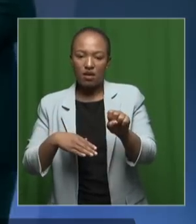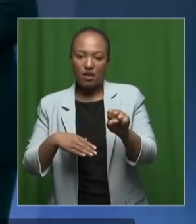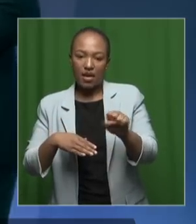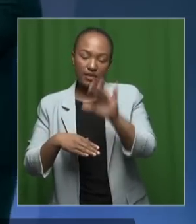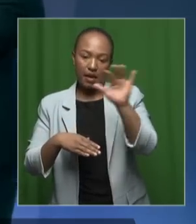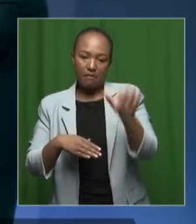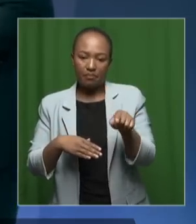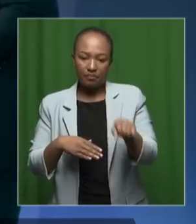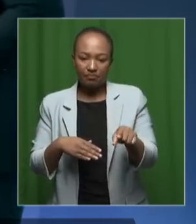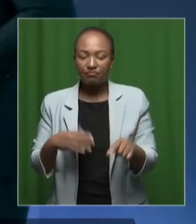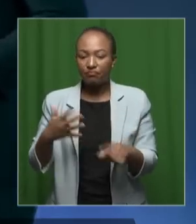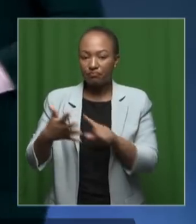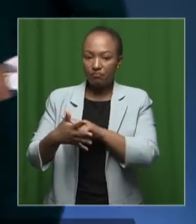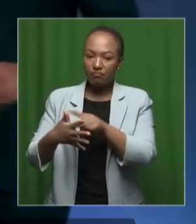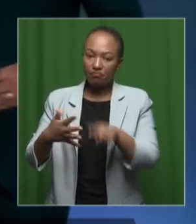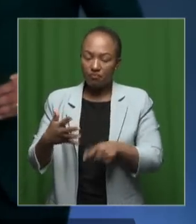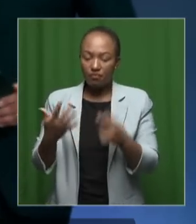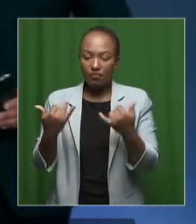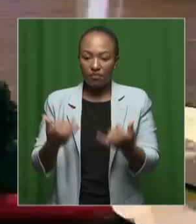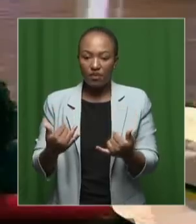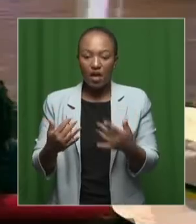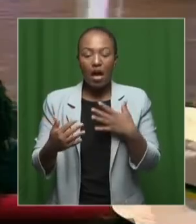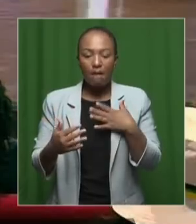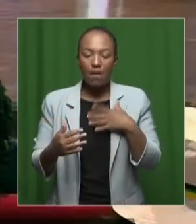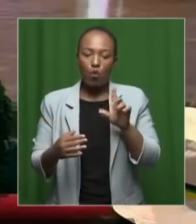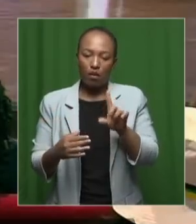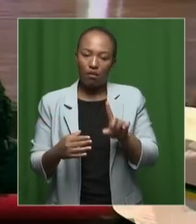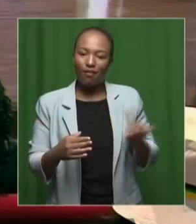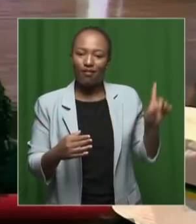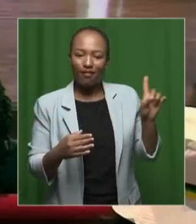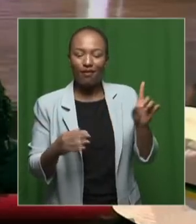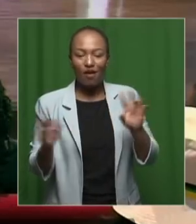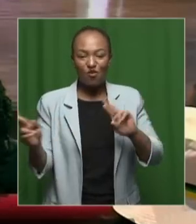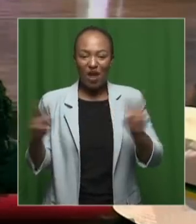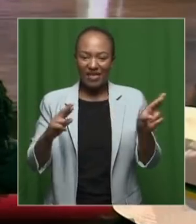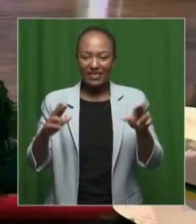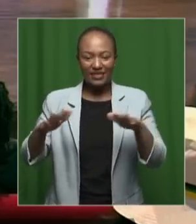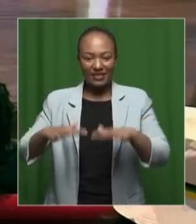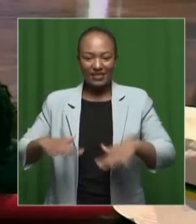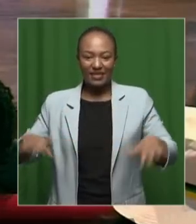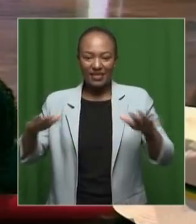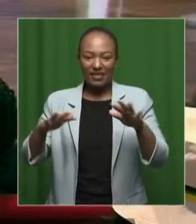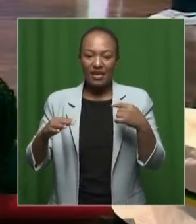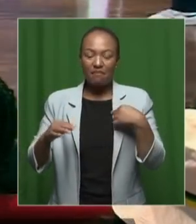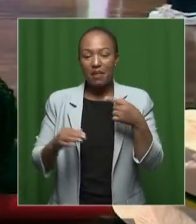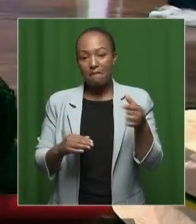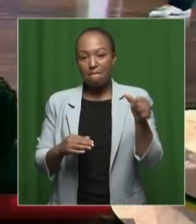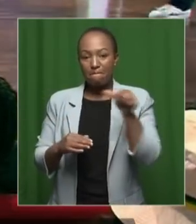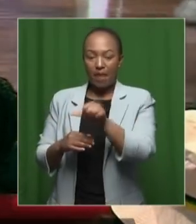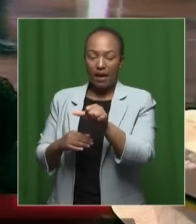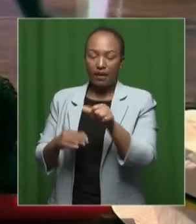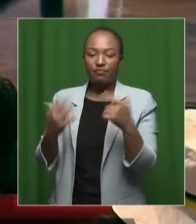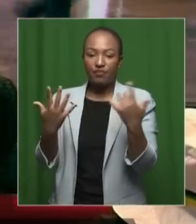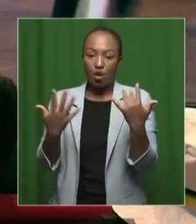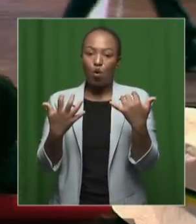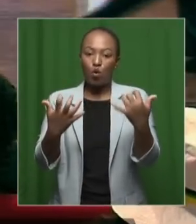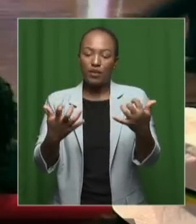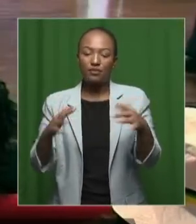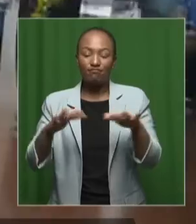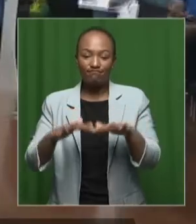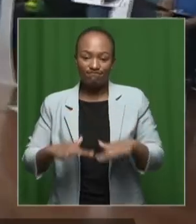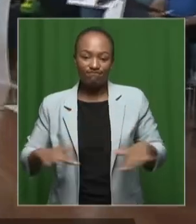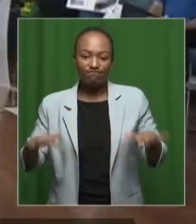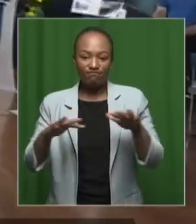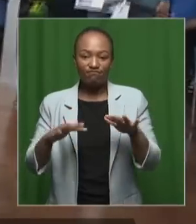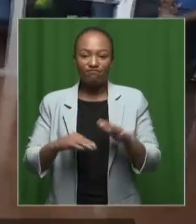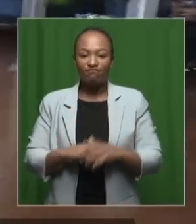stage is set, so let me leave you for now. I'm headed down to the audience, and this is what it's all about,